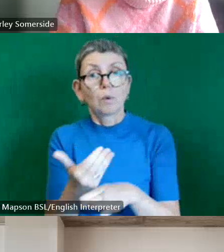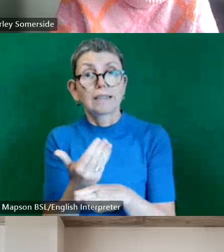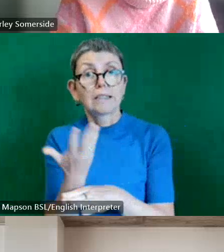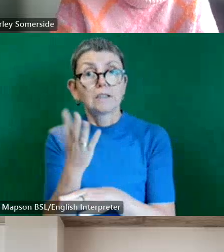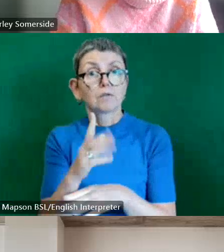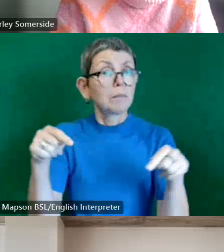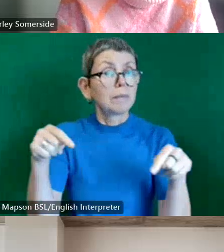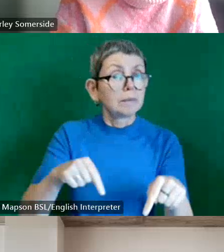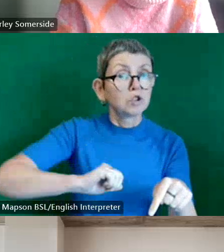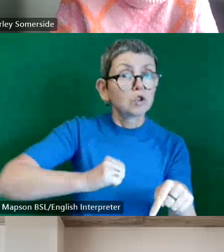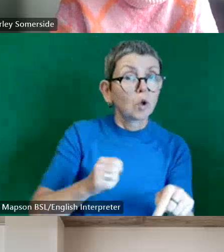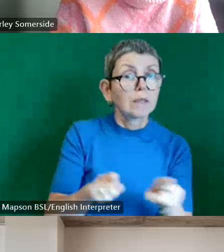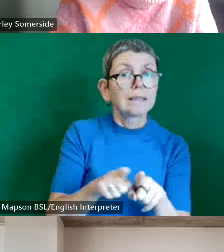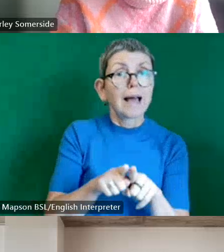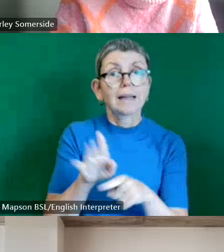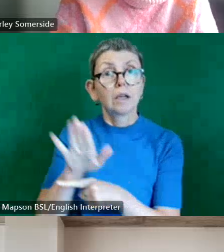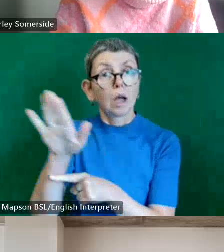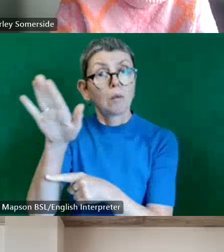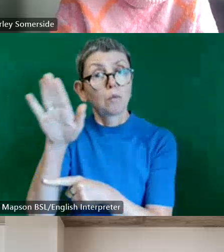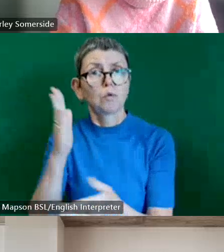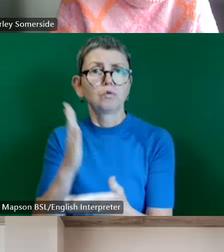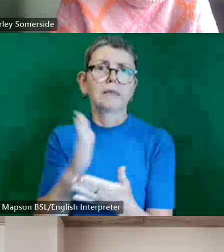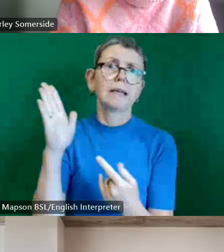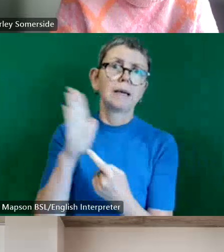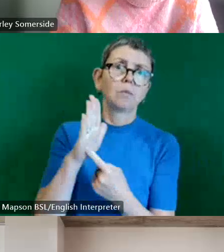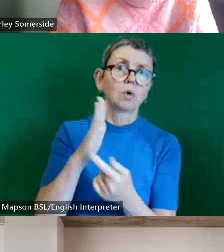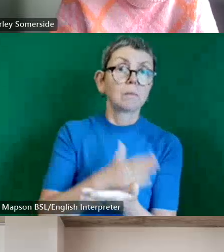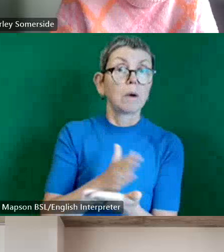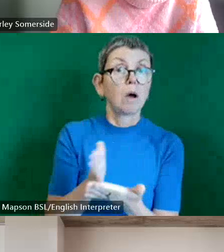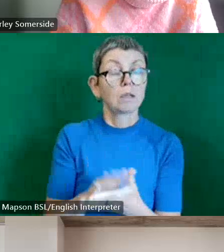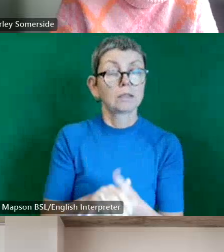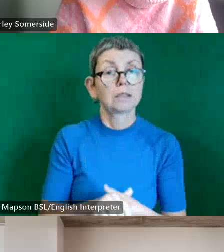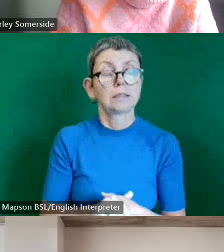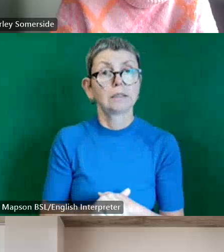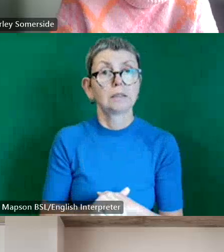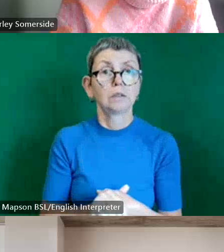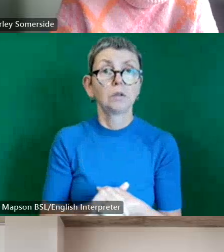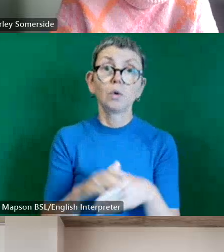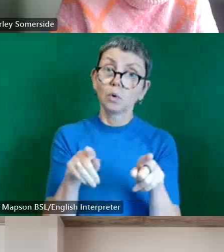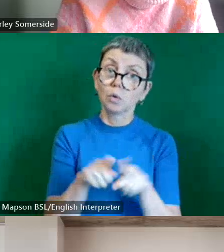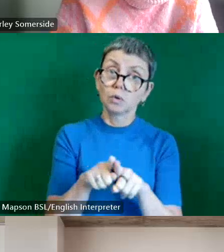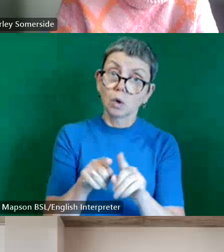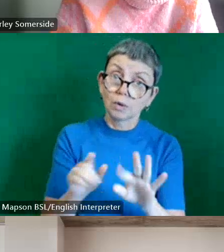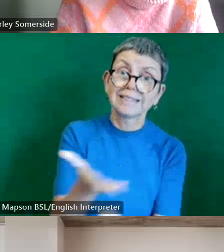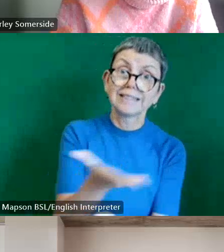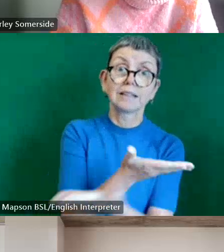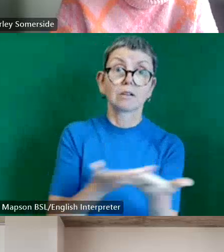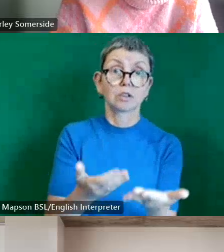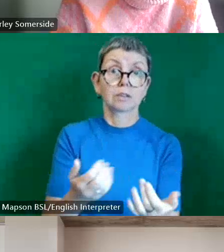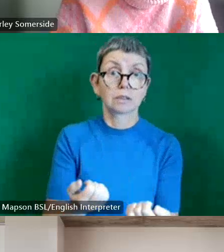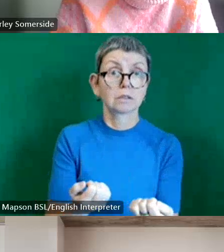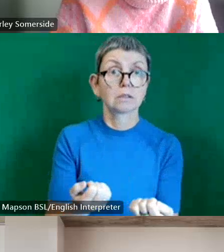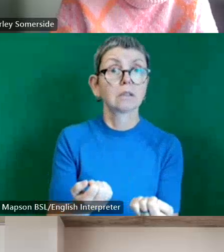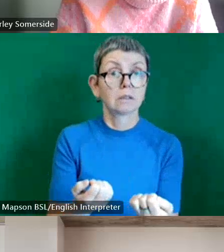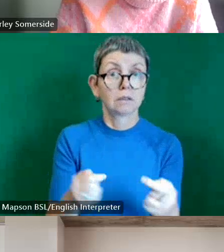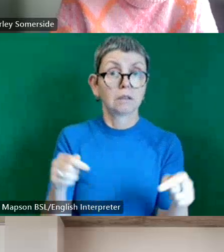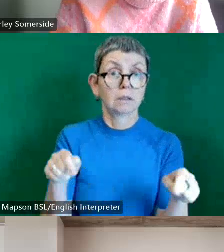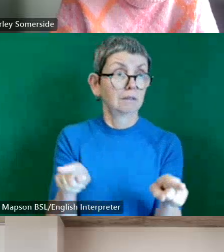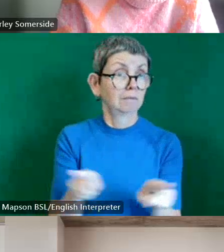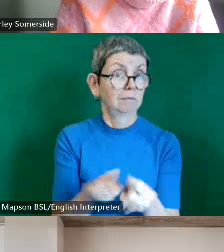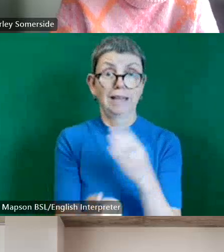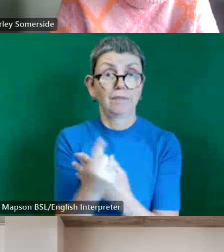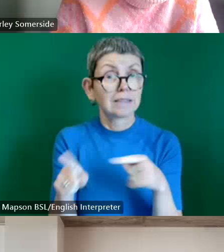is a really, really important part of this. And so too are the discussions that we can have at these events, the